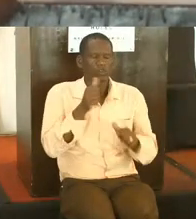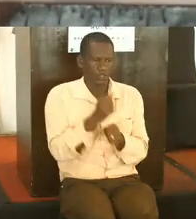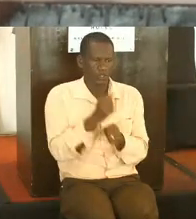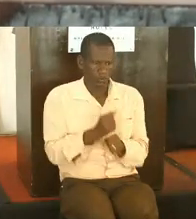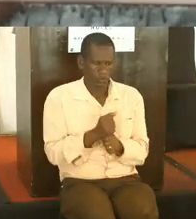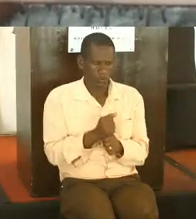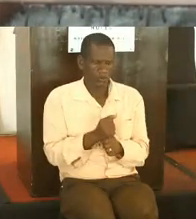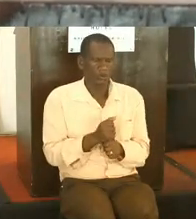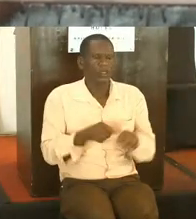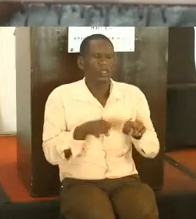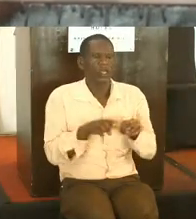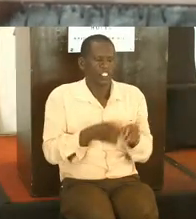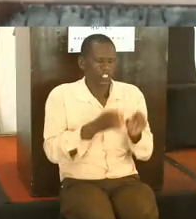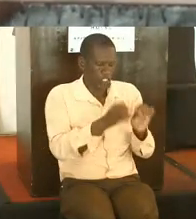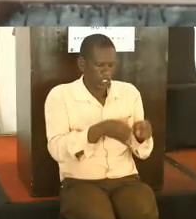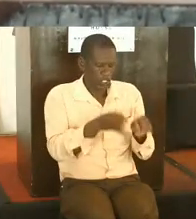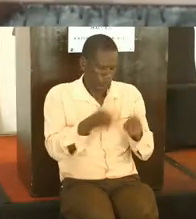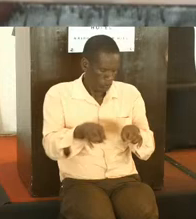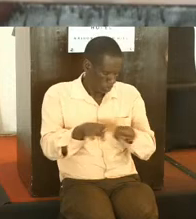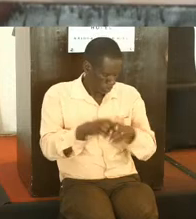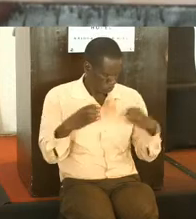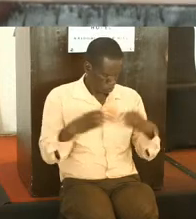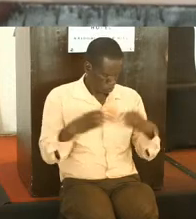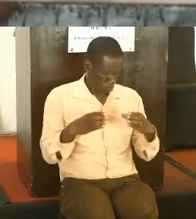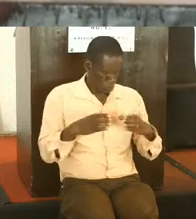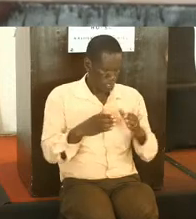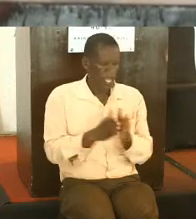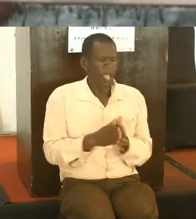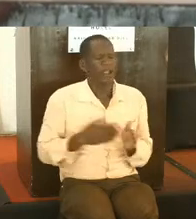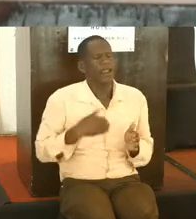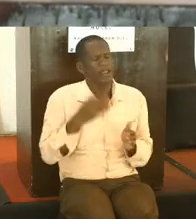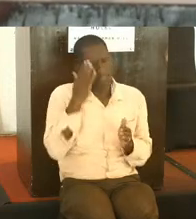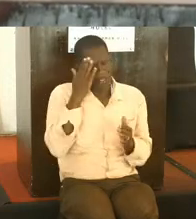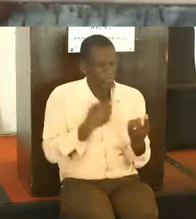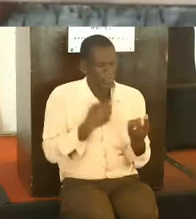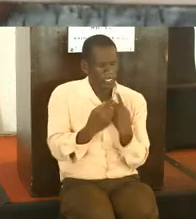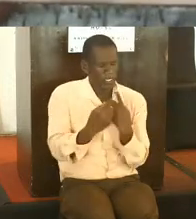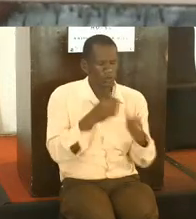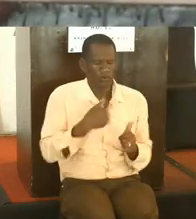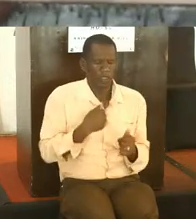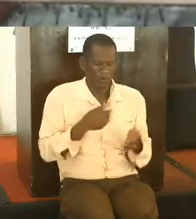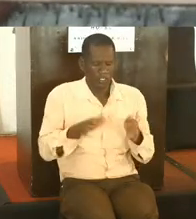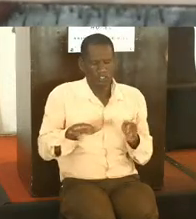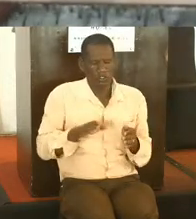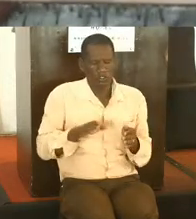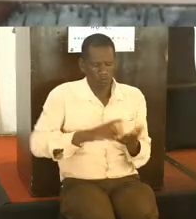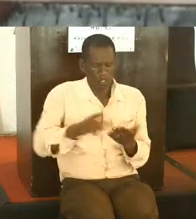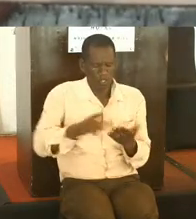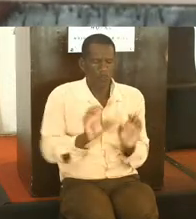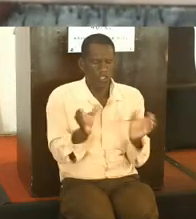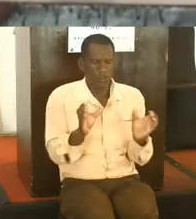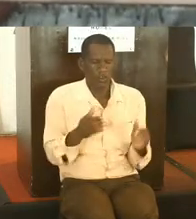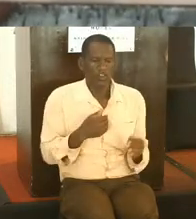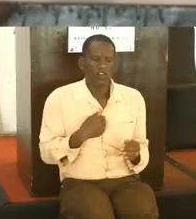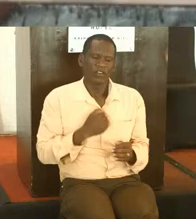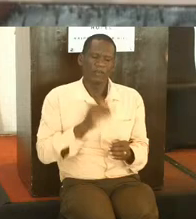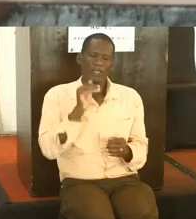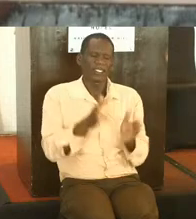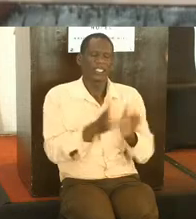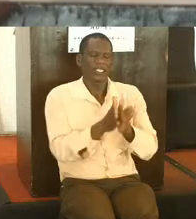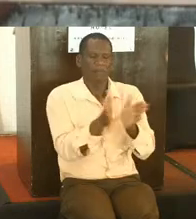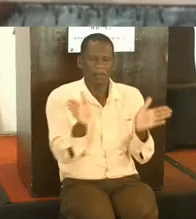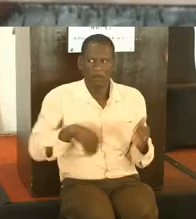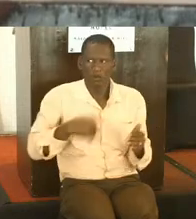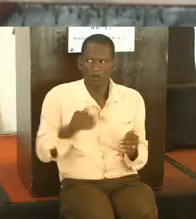as as individuals as communities and I think the discussions we've had this week on radio you know we've been asking the